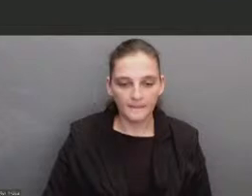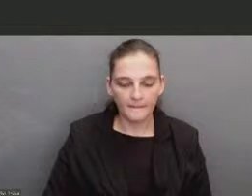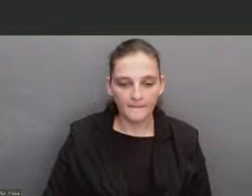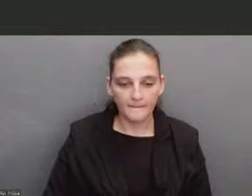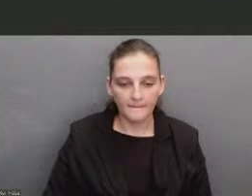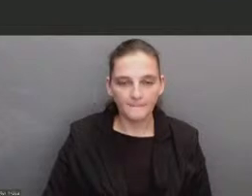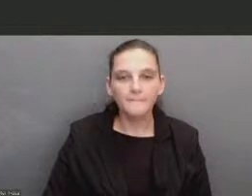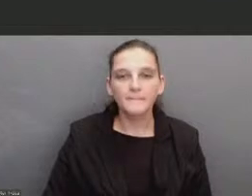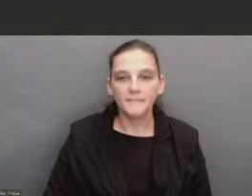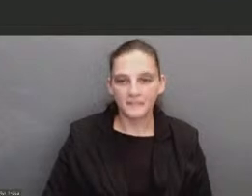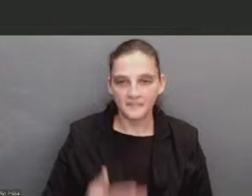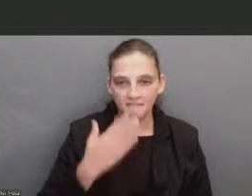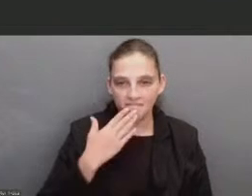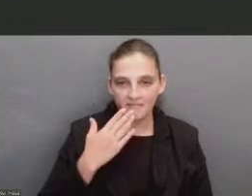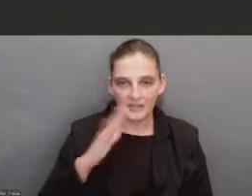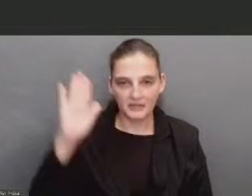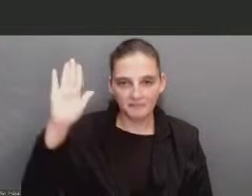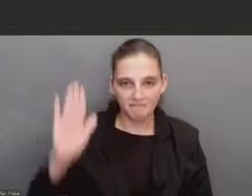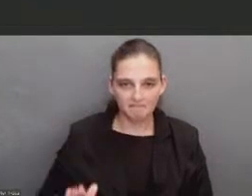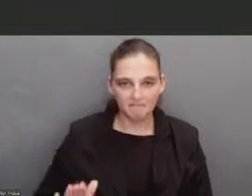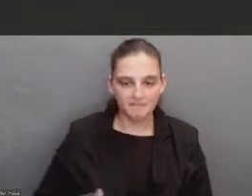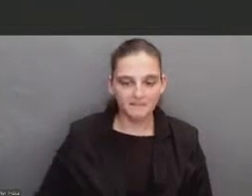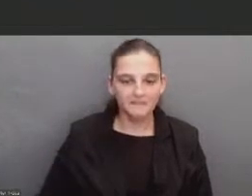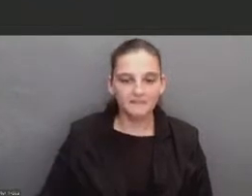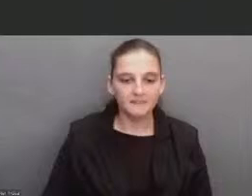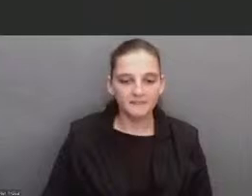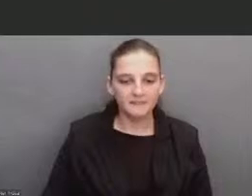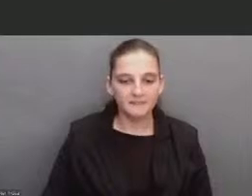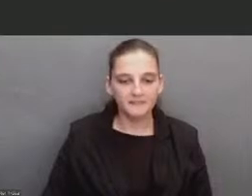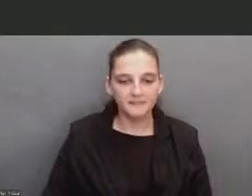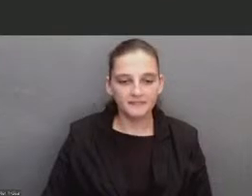All right, thank you, everybody. You may remove your signal.